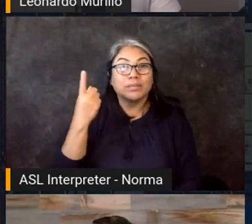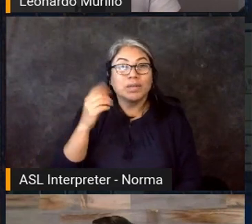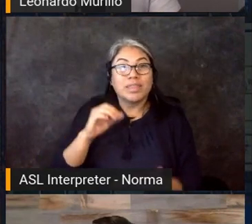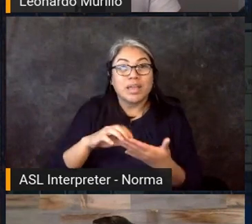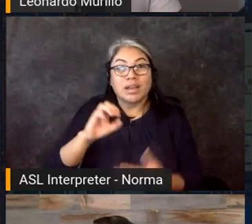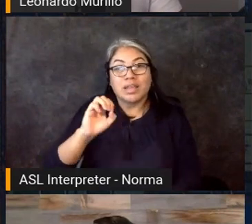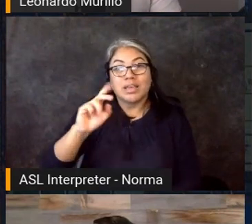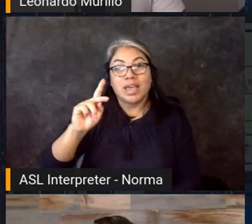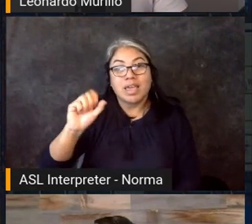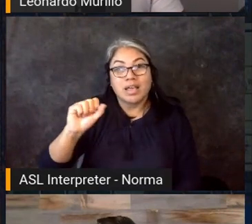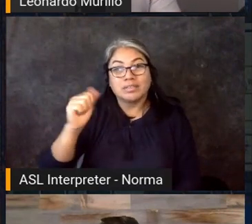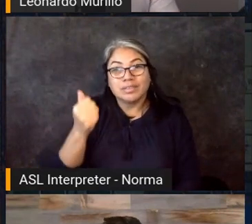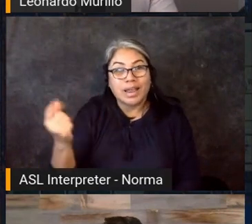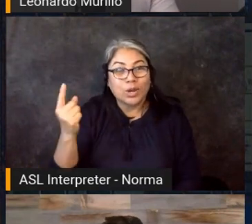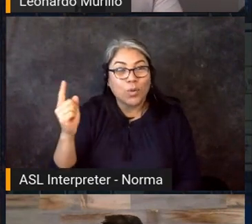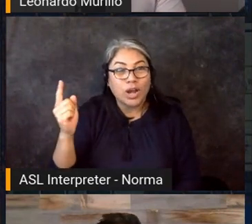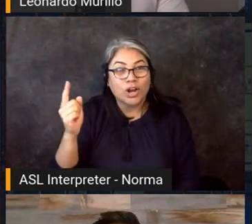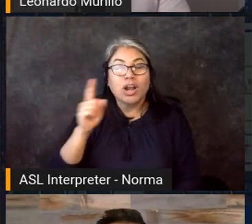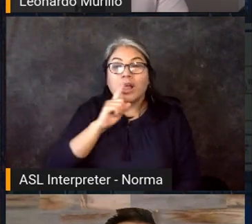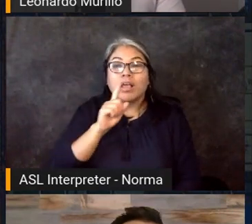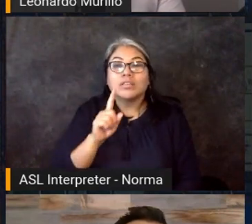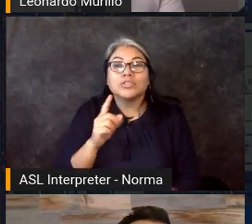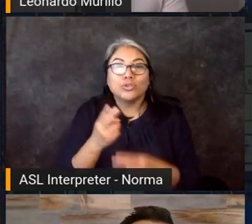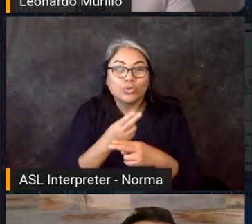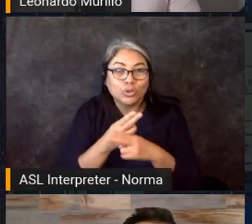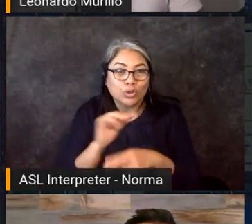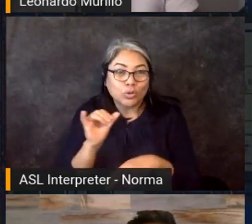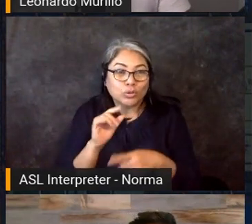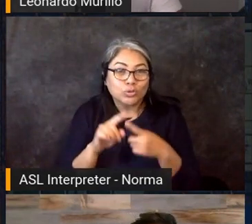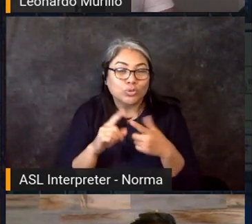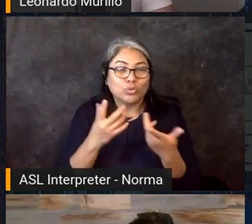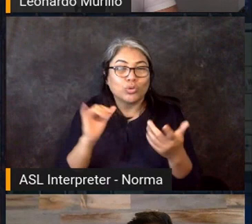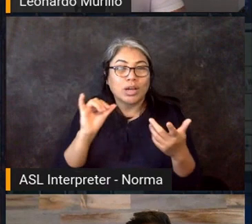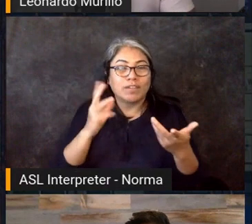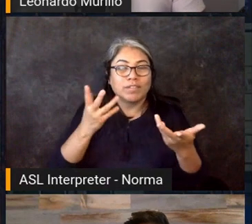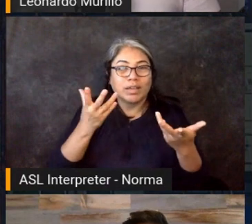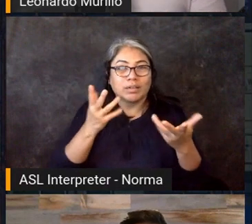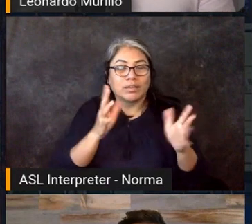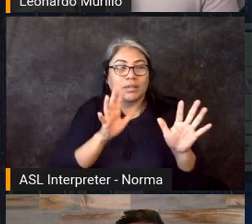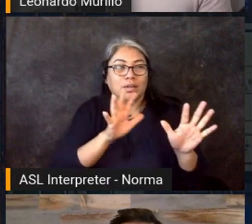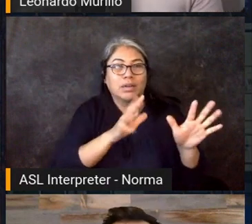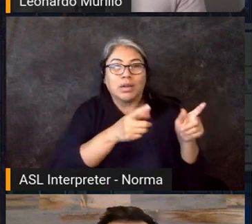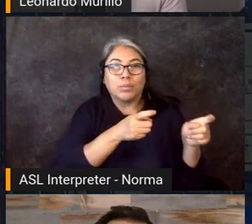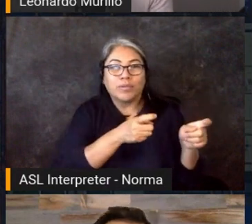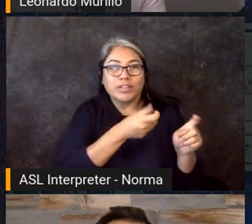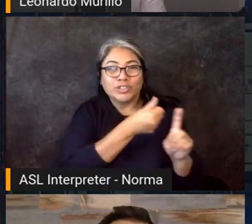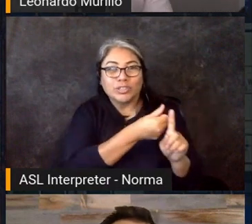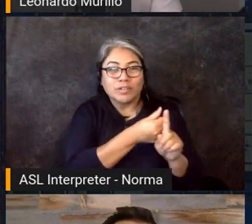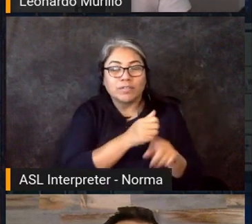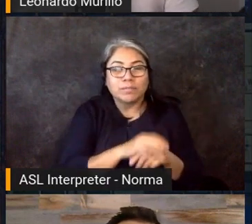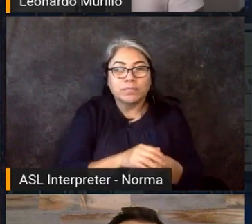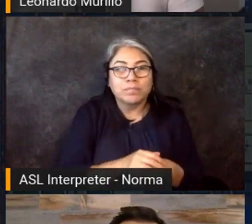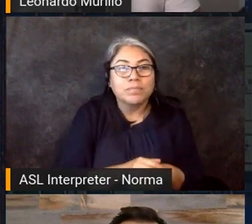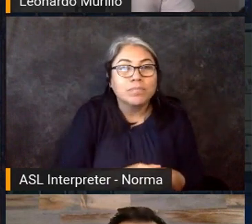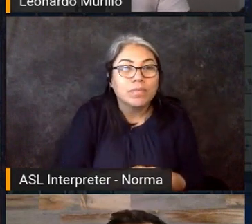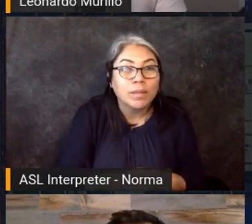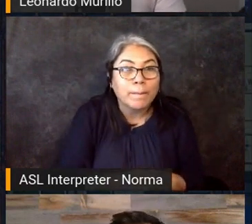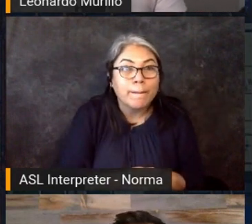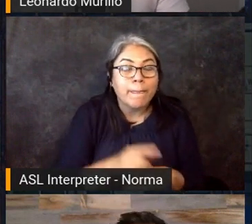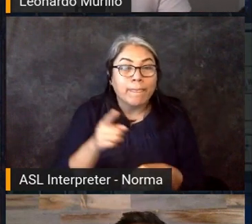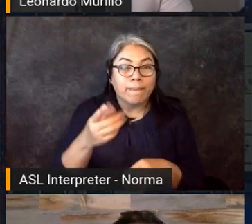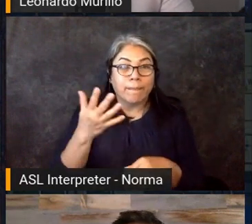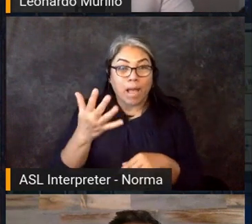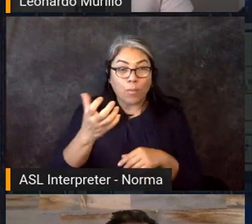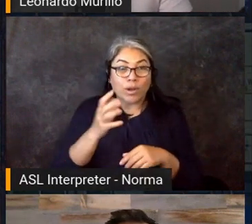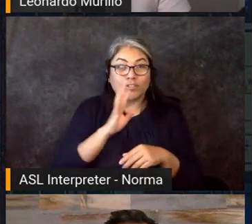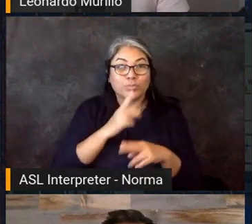to kind of like provision itself, to provision Yeah, you jumped in. I was going to bring that